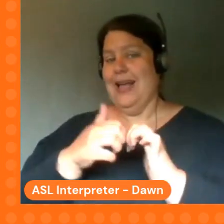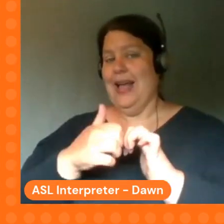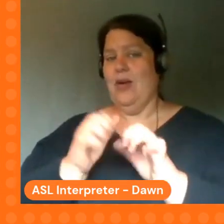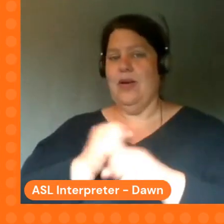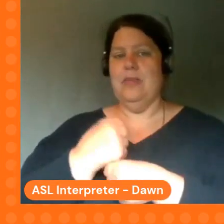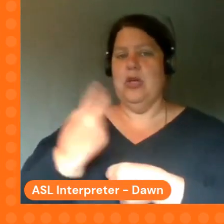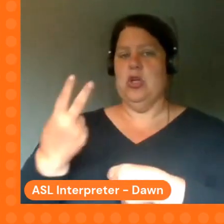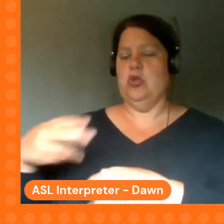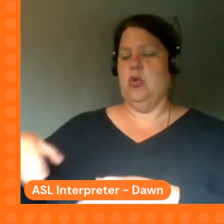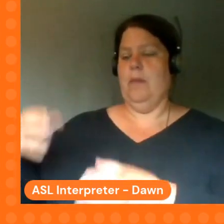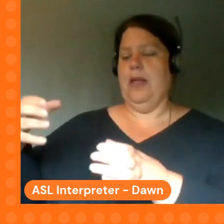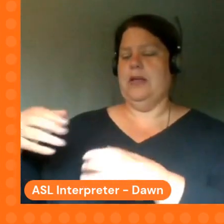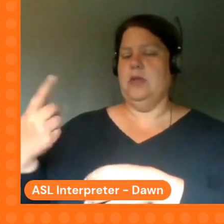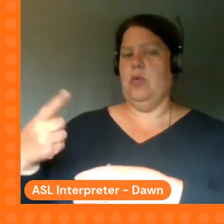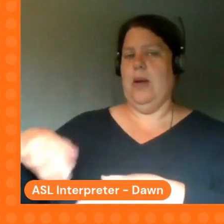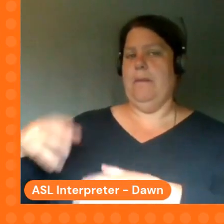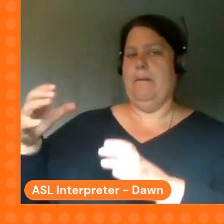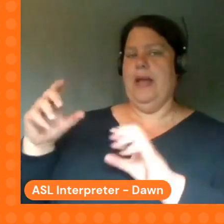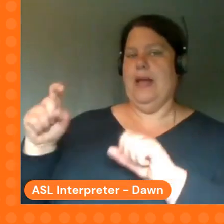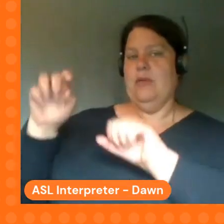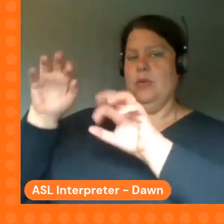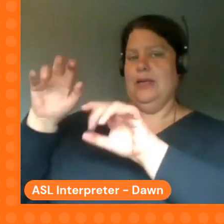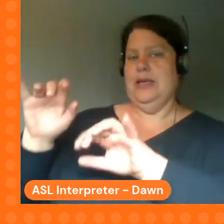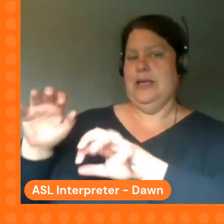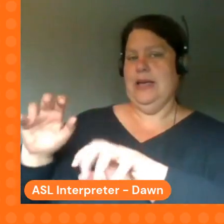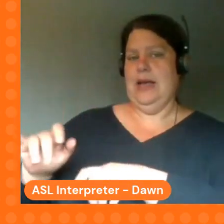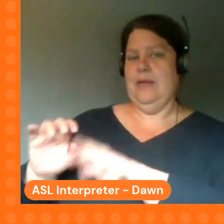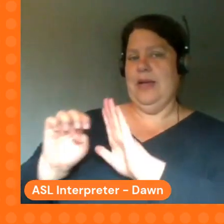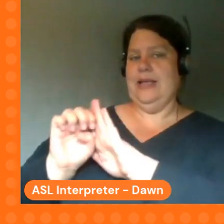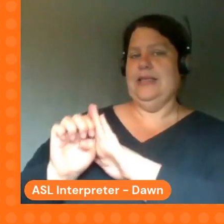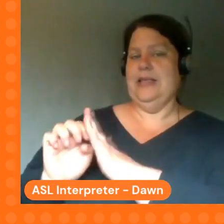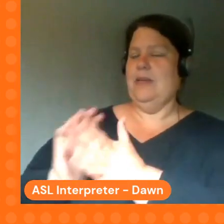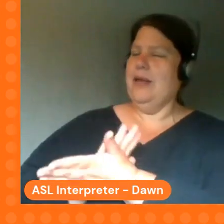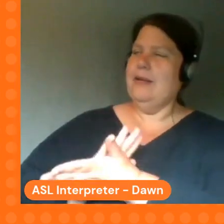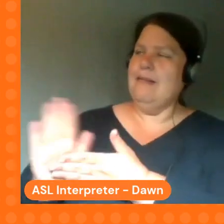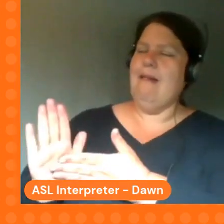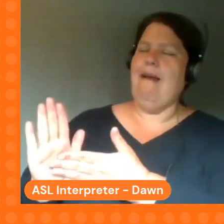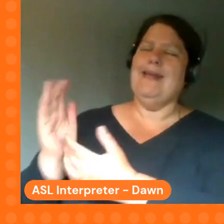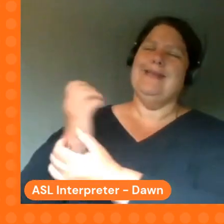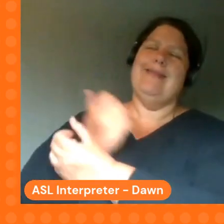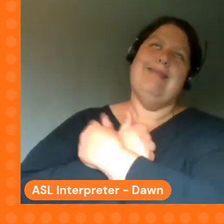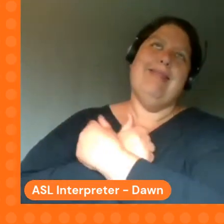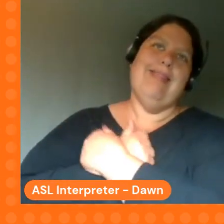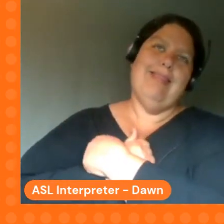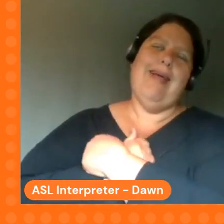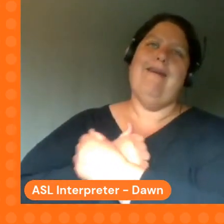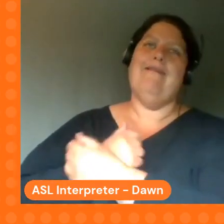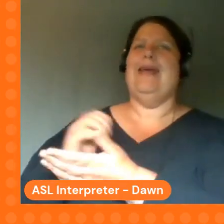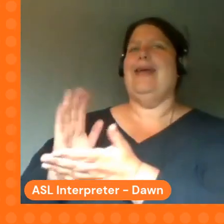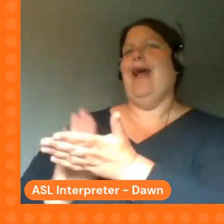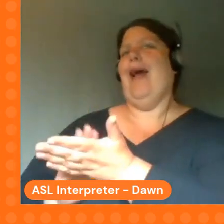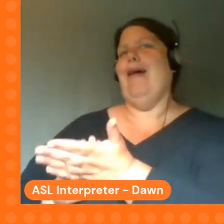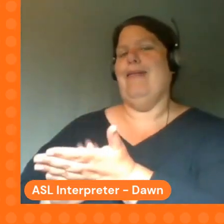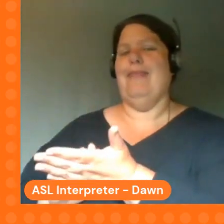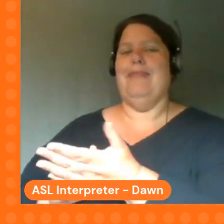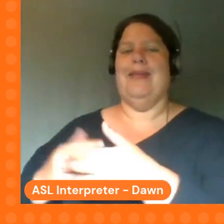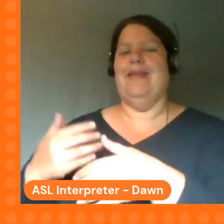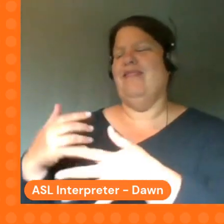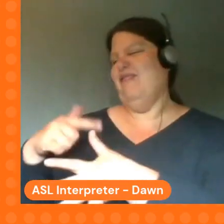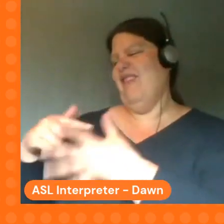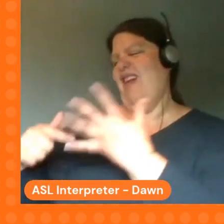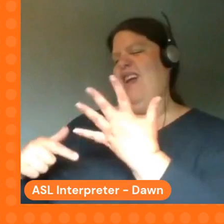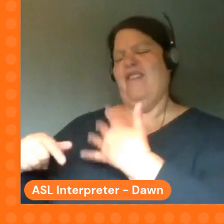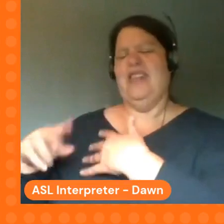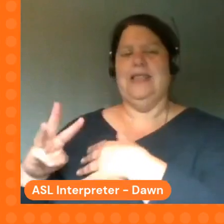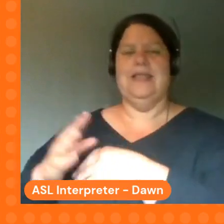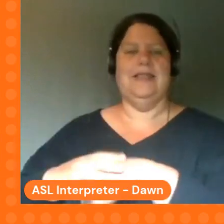bucket, they have to type in examples of the nicest, kindest, loveliest compliments they can think of. like 5 or 6 of them, and the other bucket, the